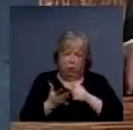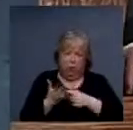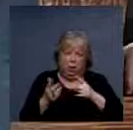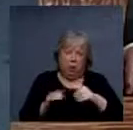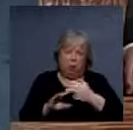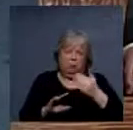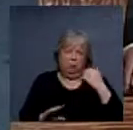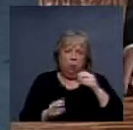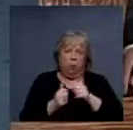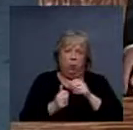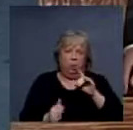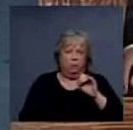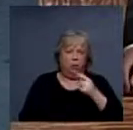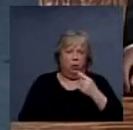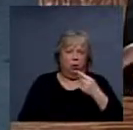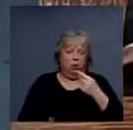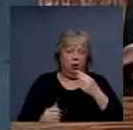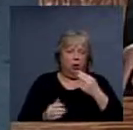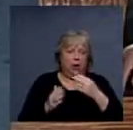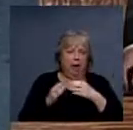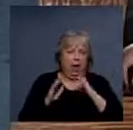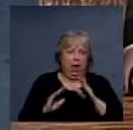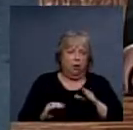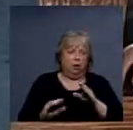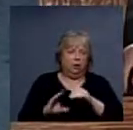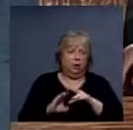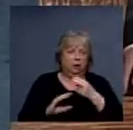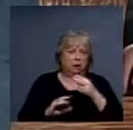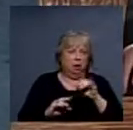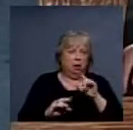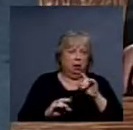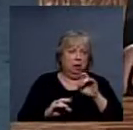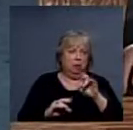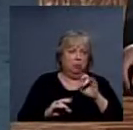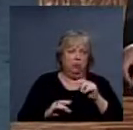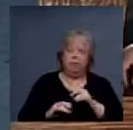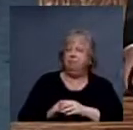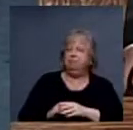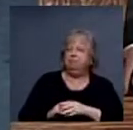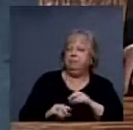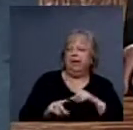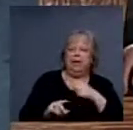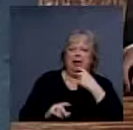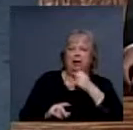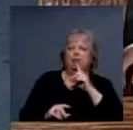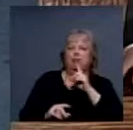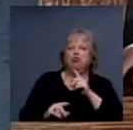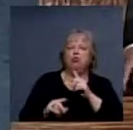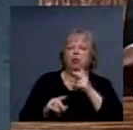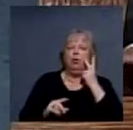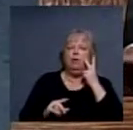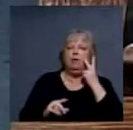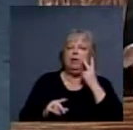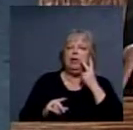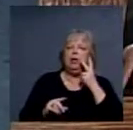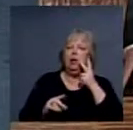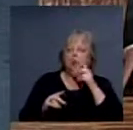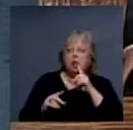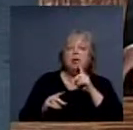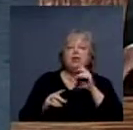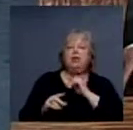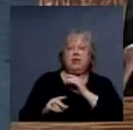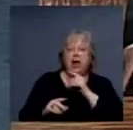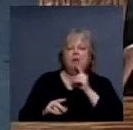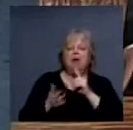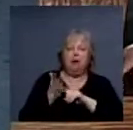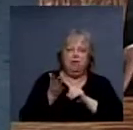Director Adcock, I can't tell you for sure if staff went back and looked at any previous similar applications.